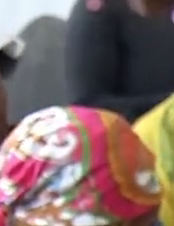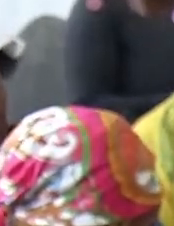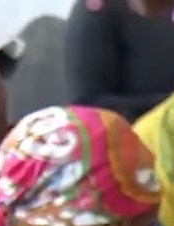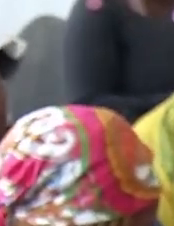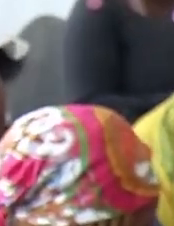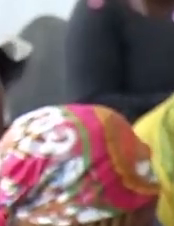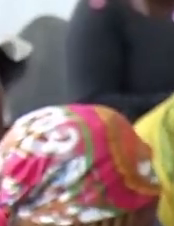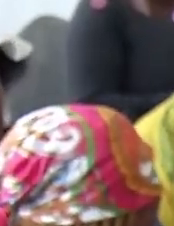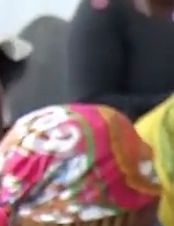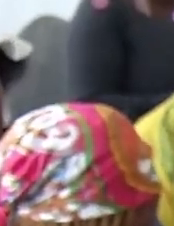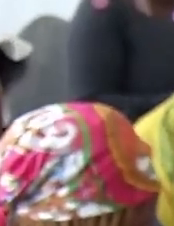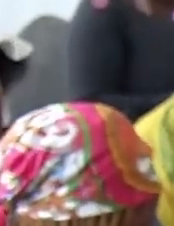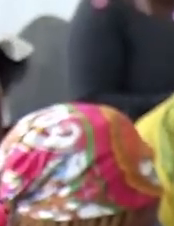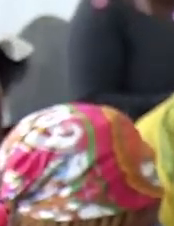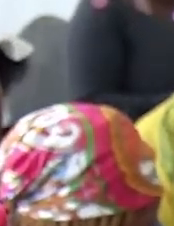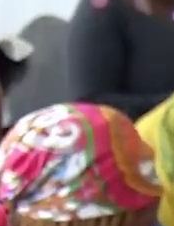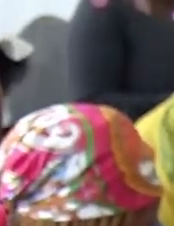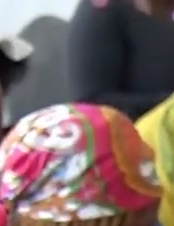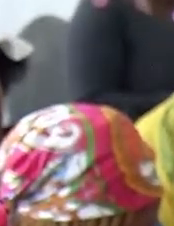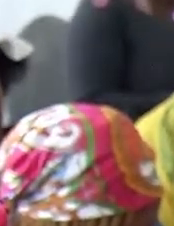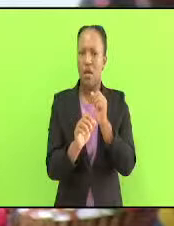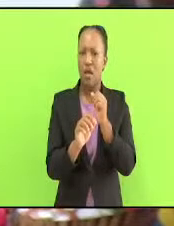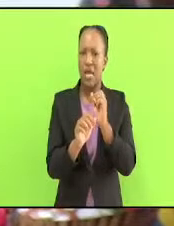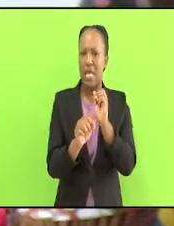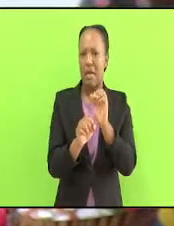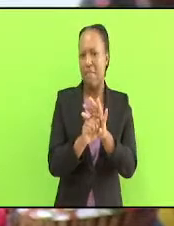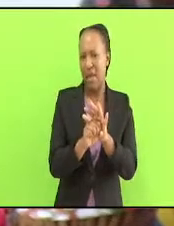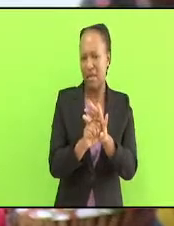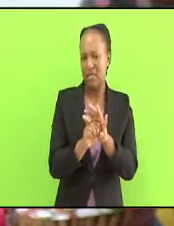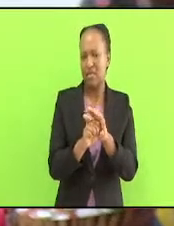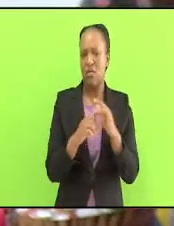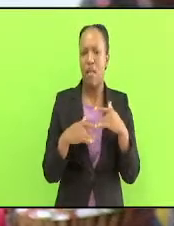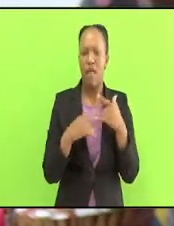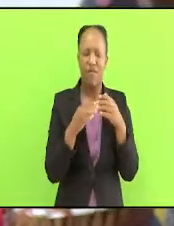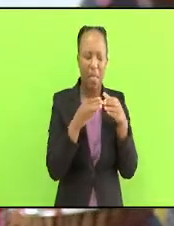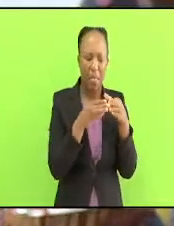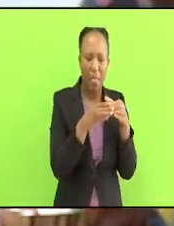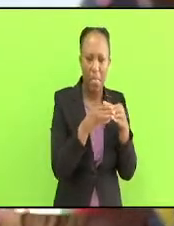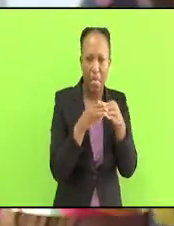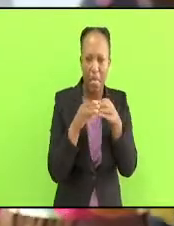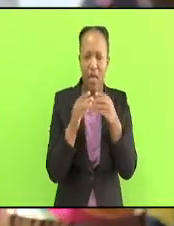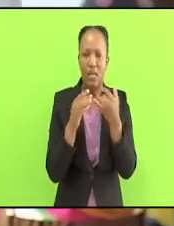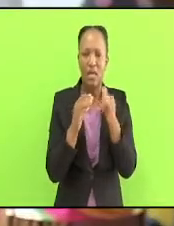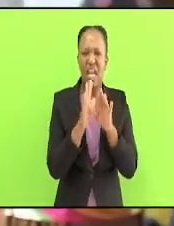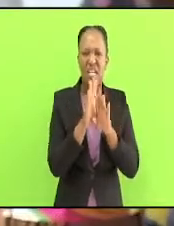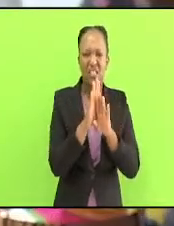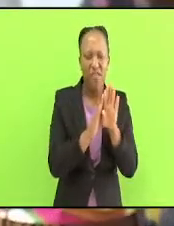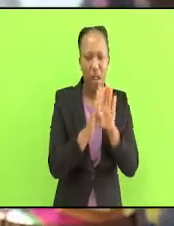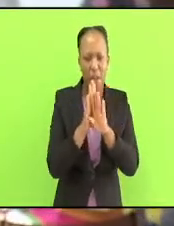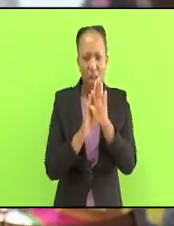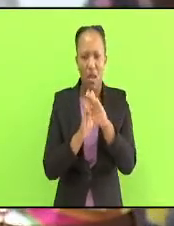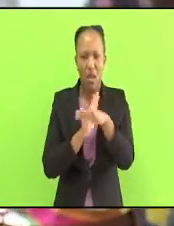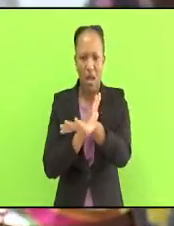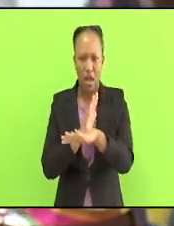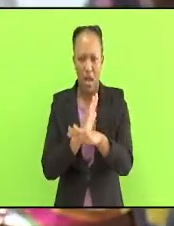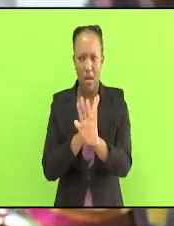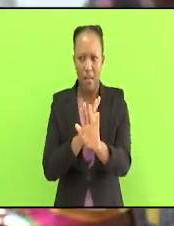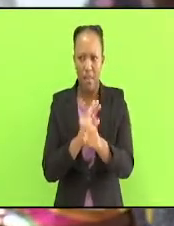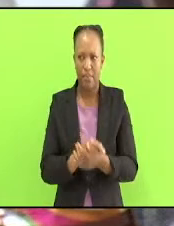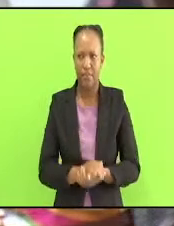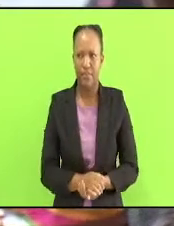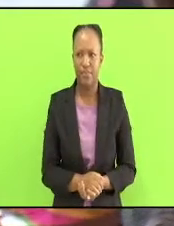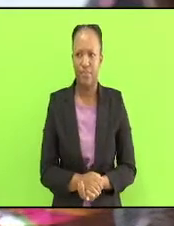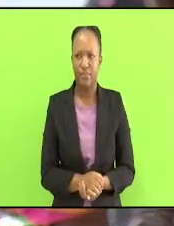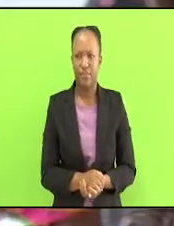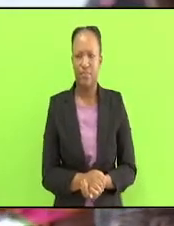Climate impacts such as people living in small islands developing states. Gape e ama le batho bao ba leng